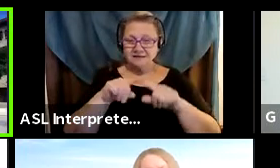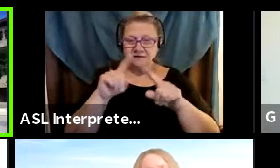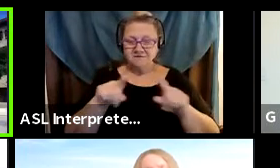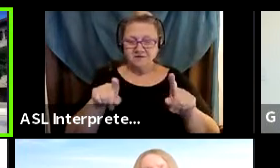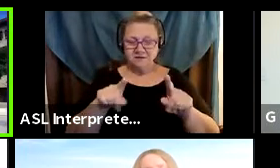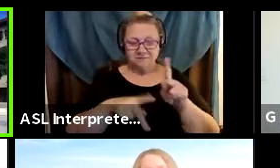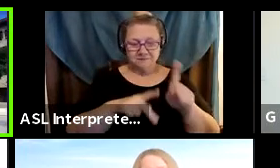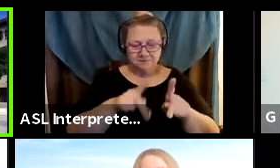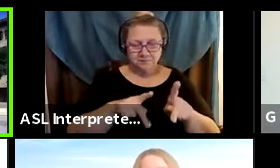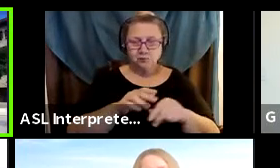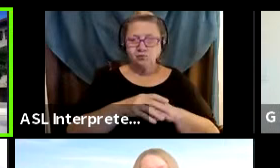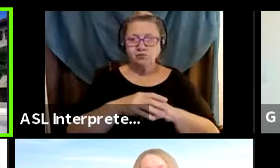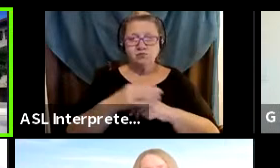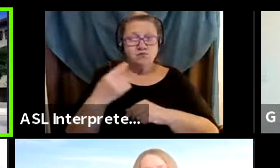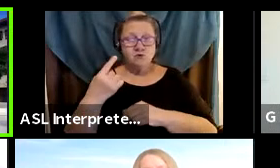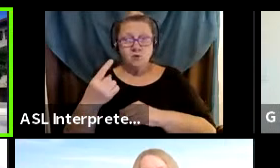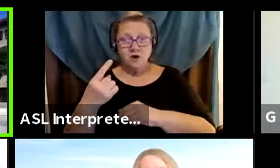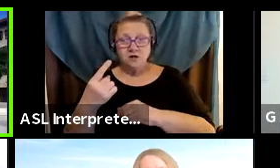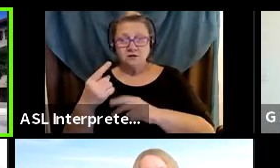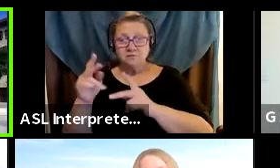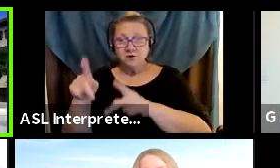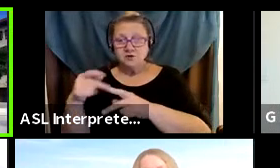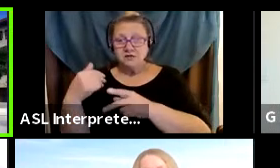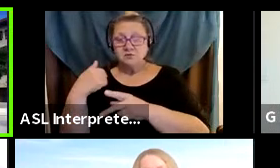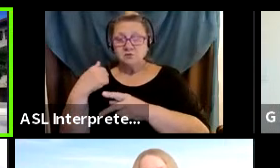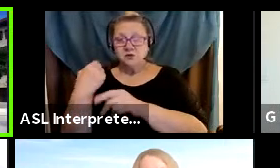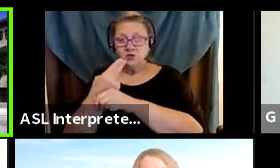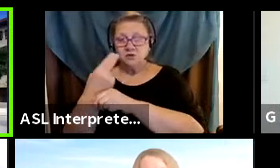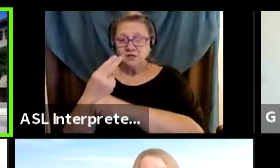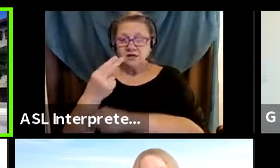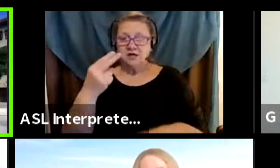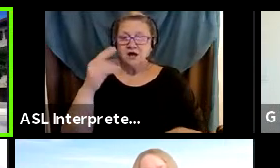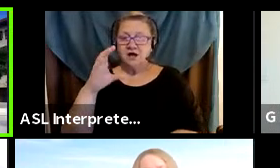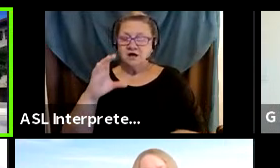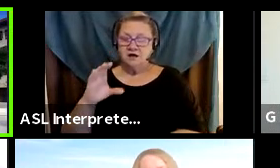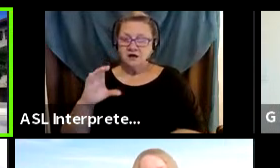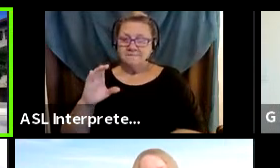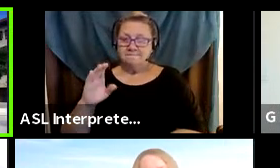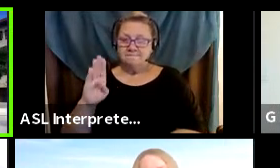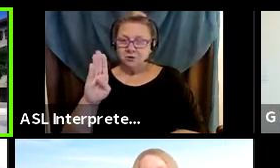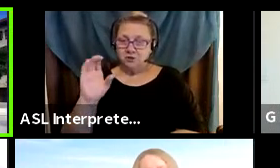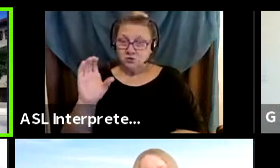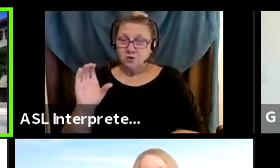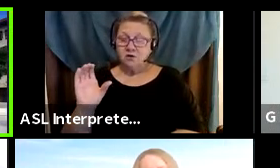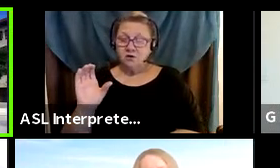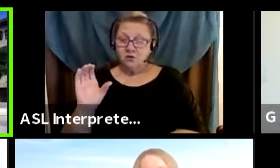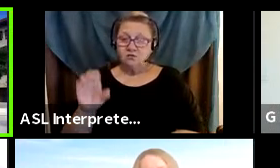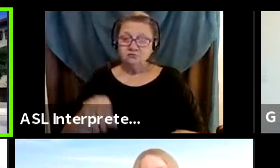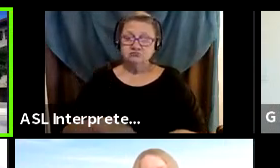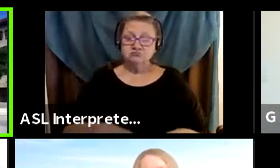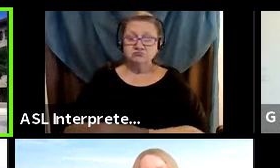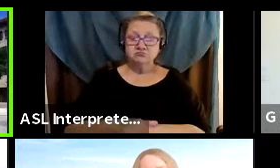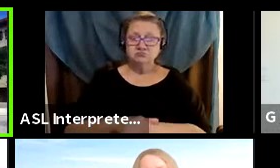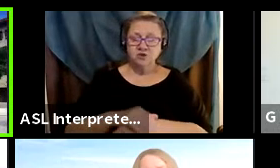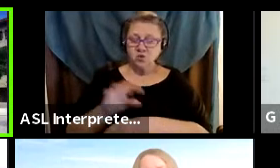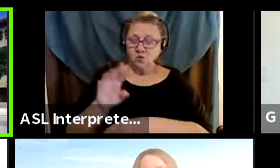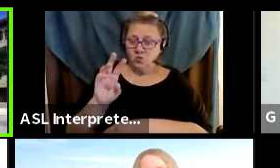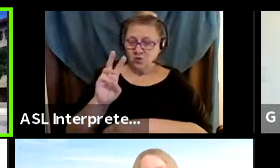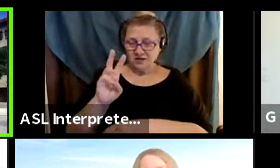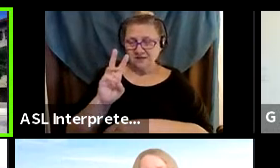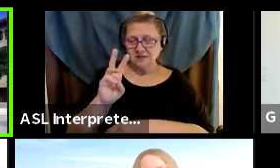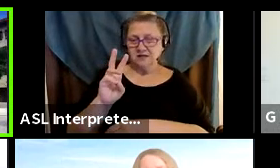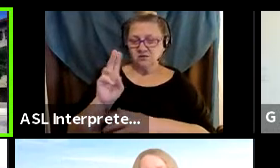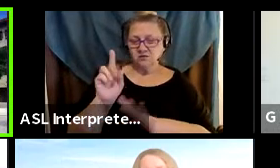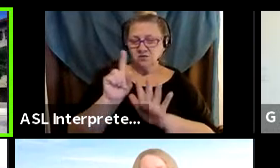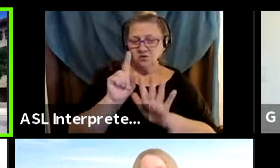of those cases actually did have oral contraceptive use, but other than those 6 cases, and then the other